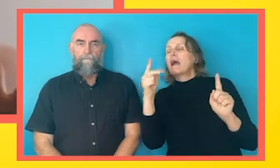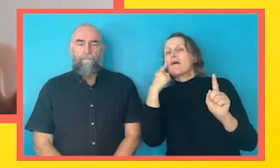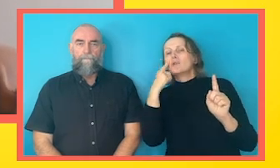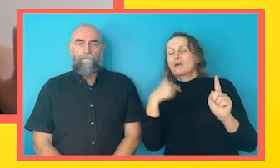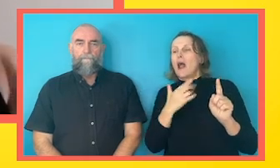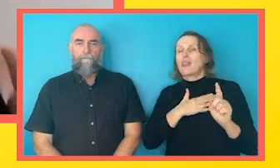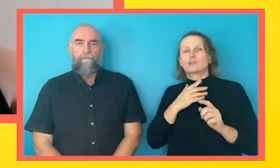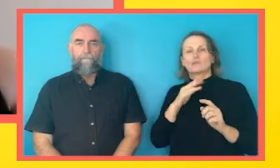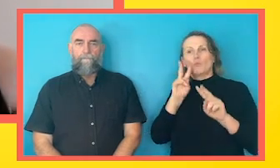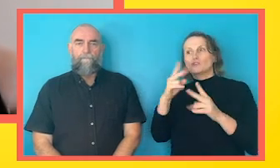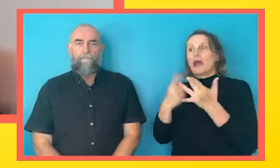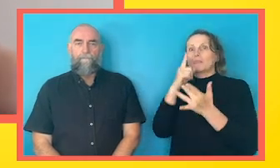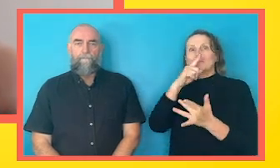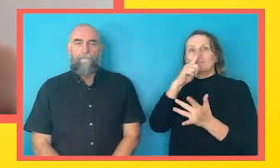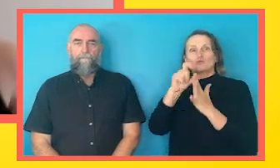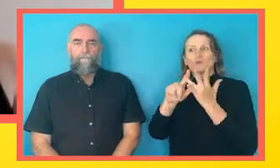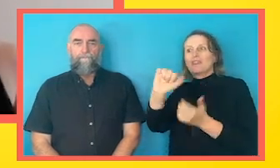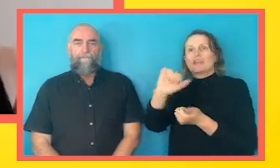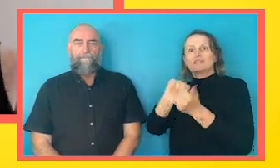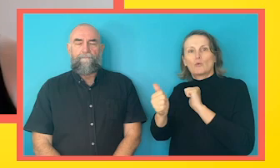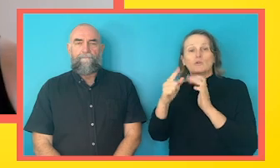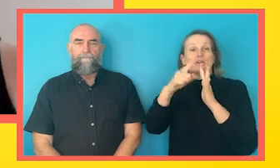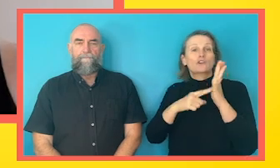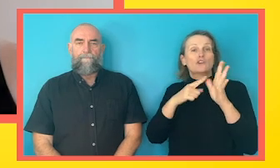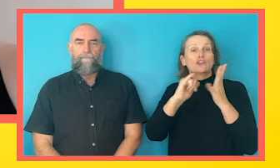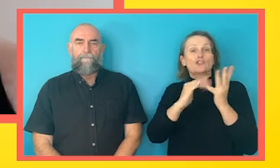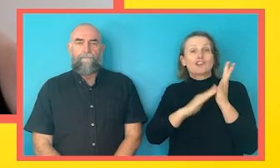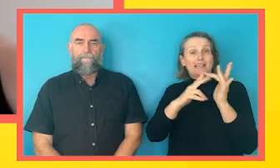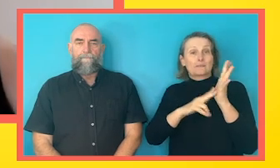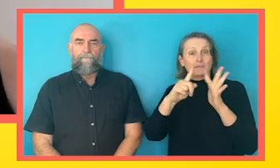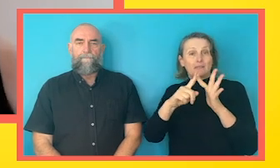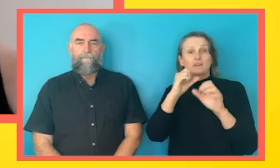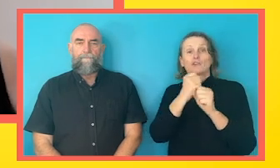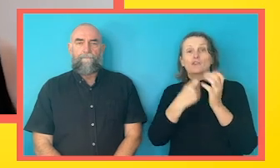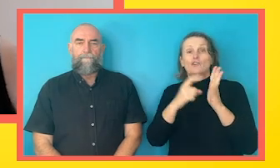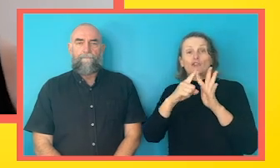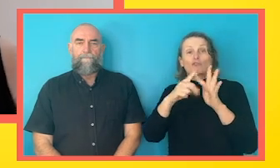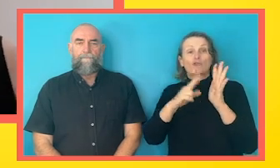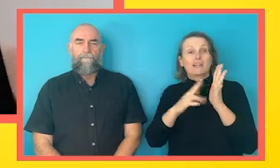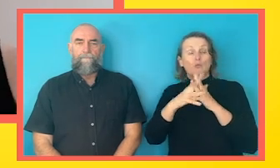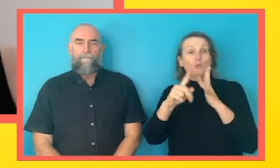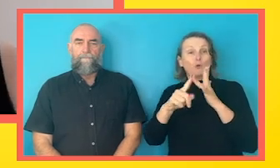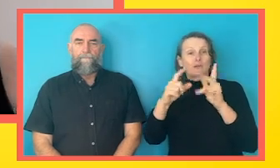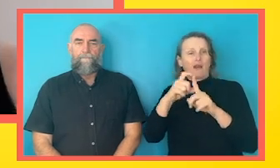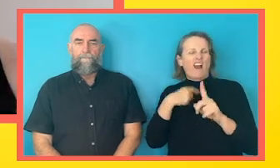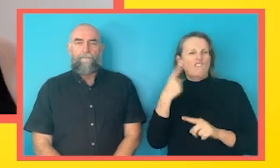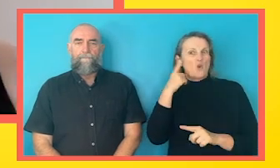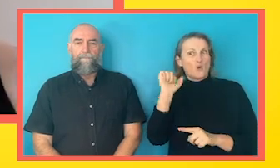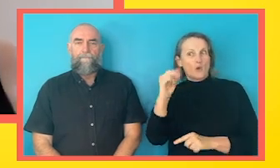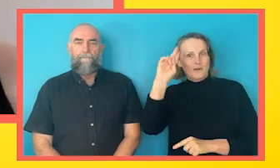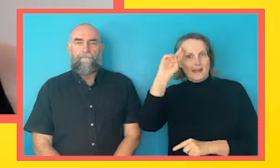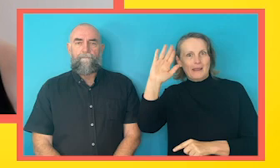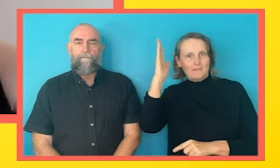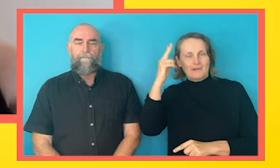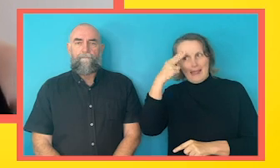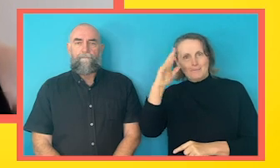other athletes just do what they're good at. Jasmine Greenwood is a name that I've definitely heard before, though, and is someone that I do keep tabs on from time